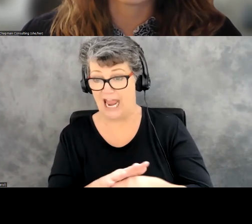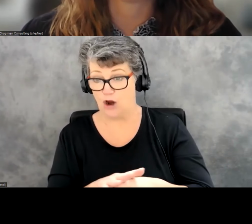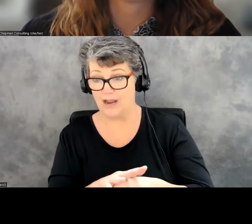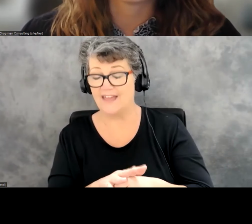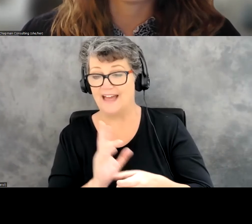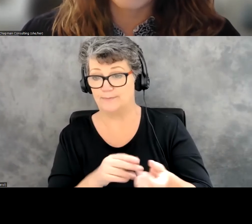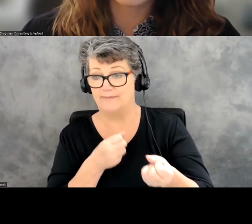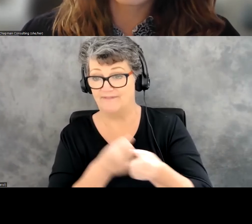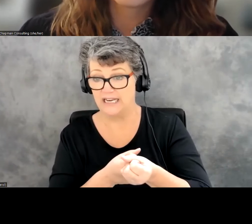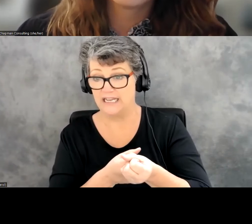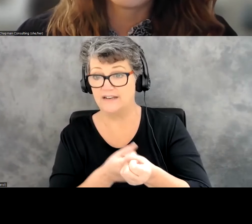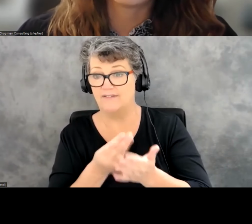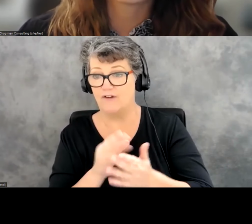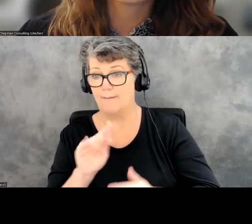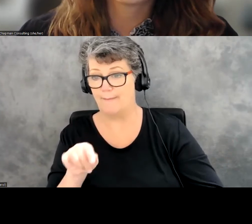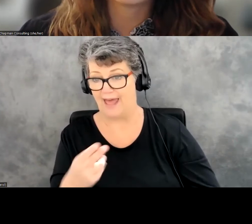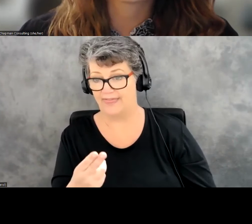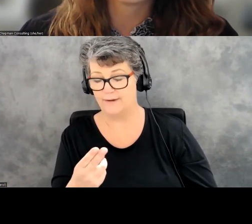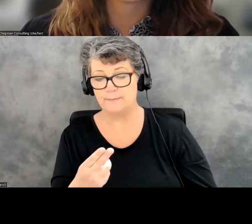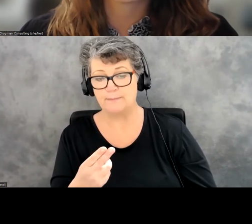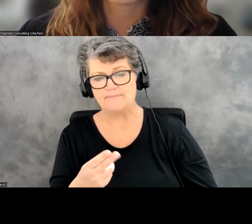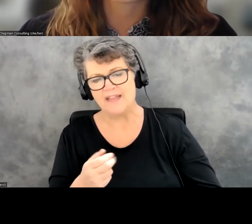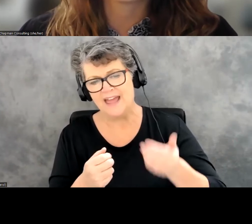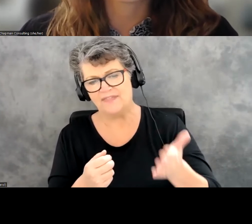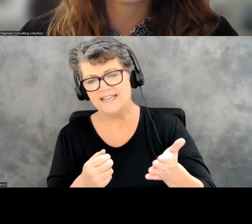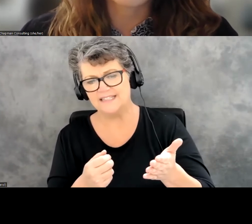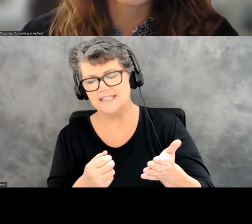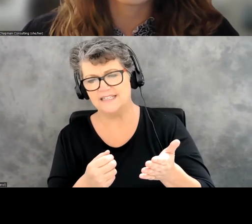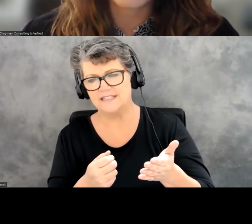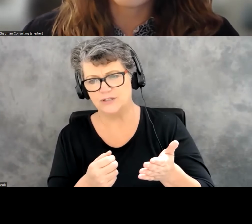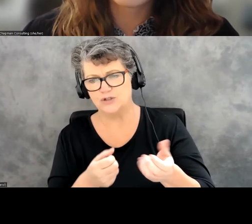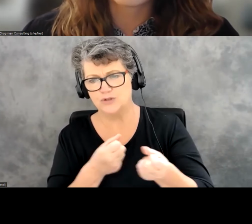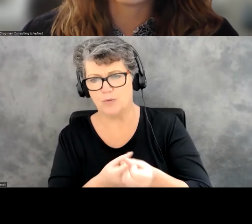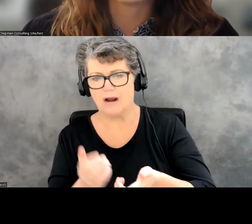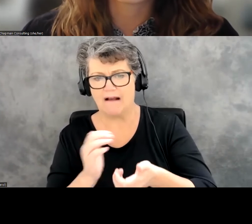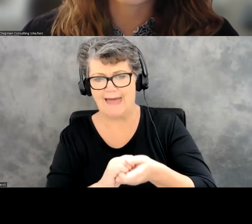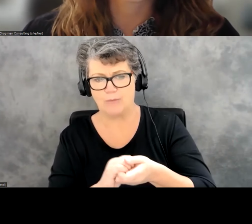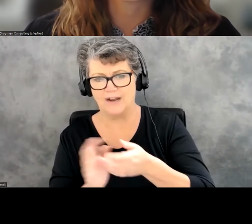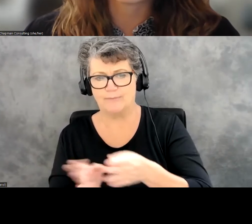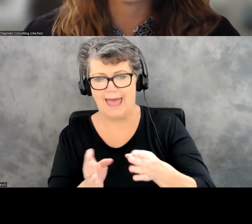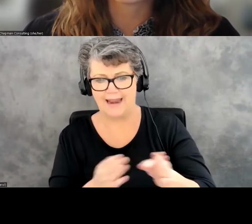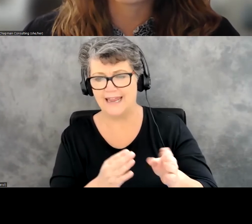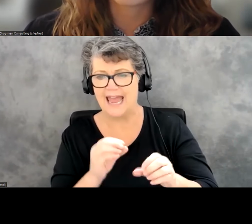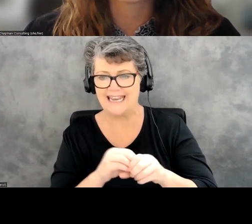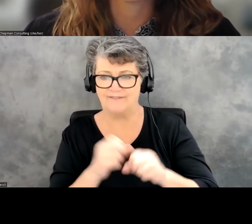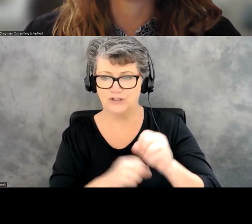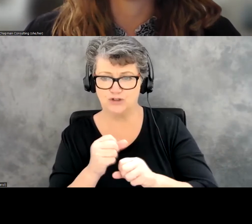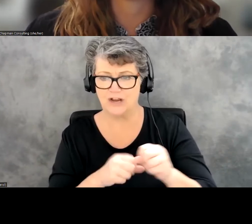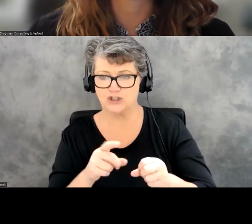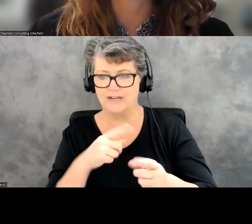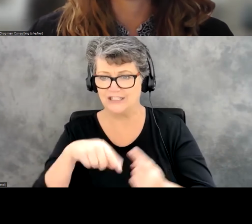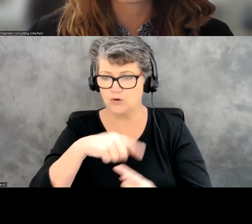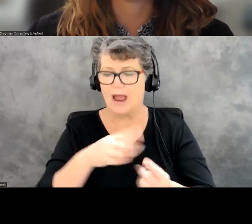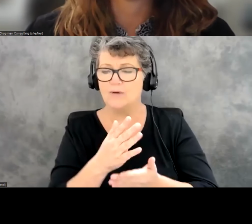funded by PATH. And it is funding to support collaborative planning and infrastructure needs around some of